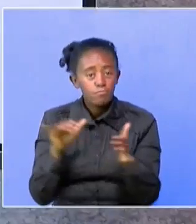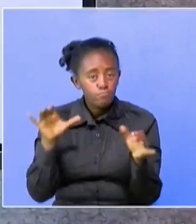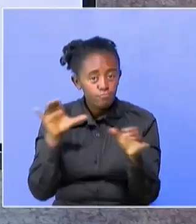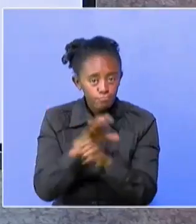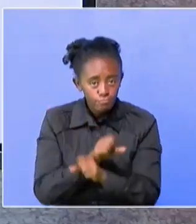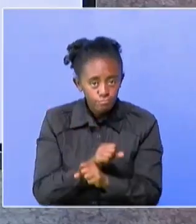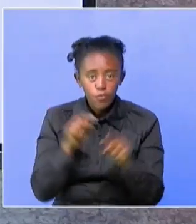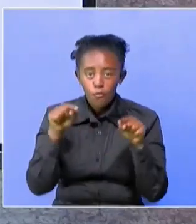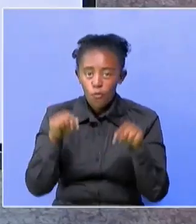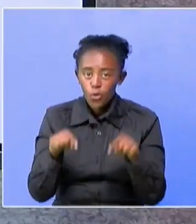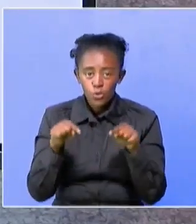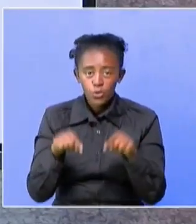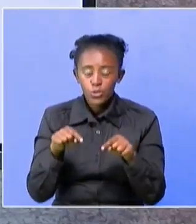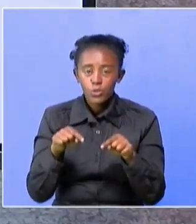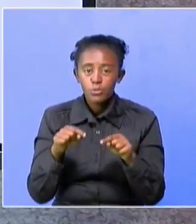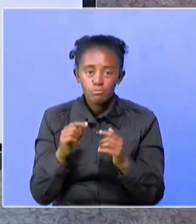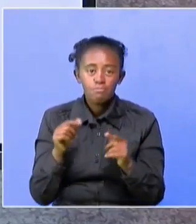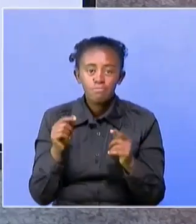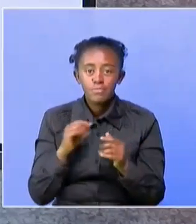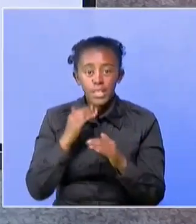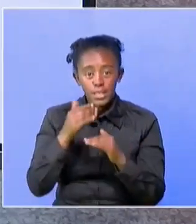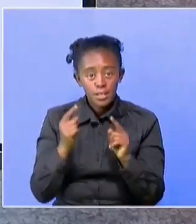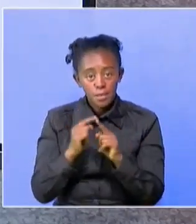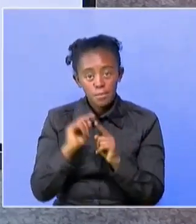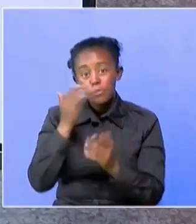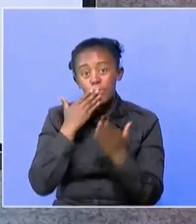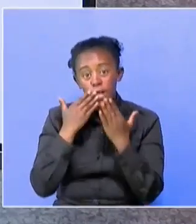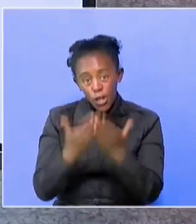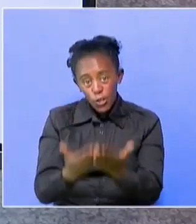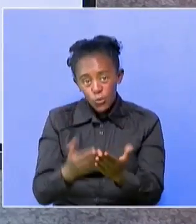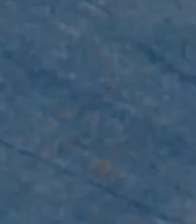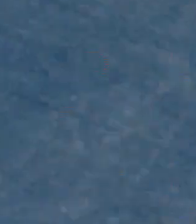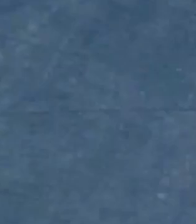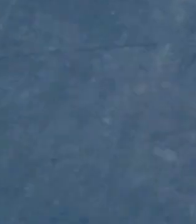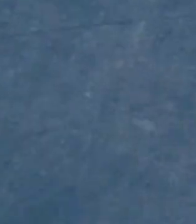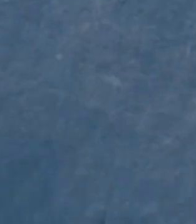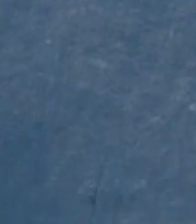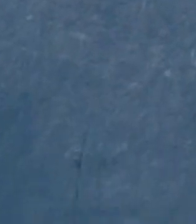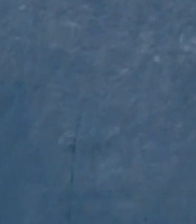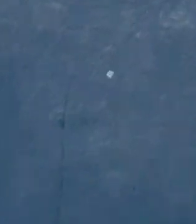all we have for today. Till we meet next time. Thank you, students. Goodbye.